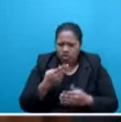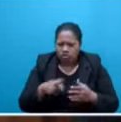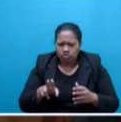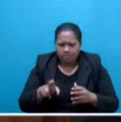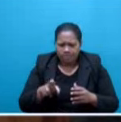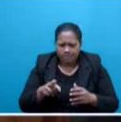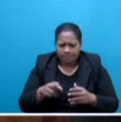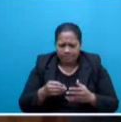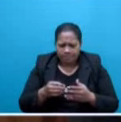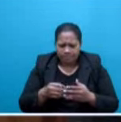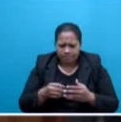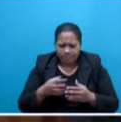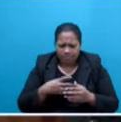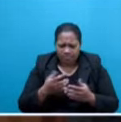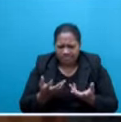solid